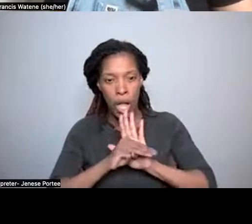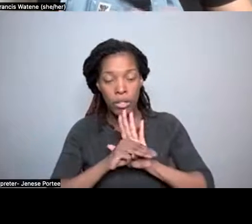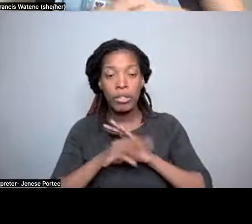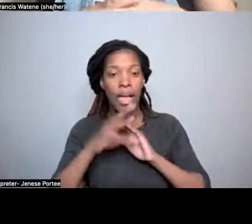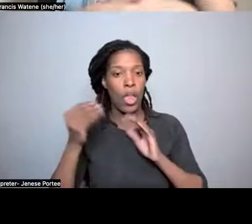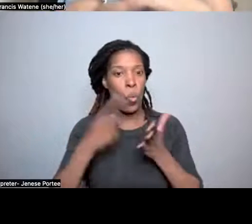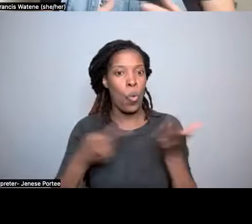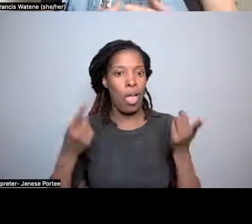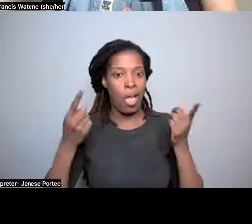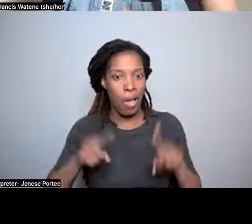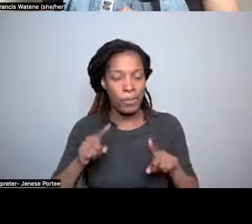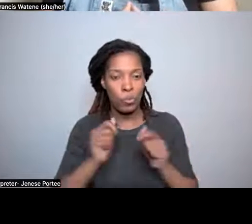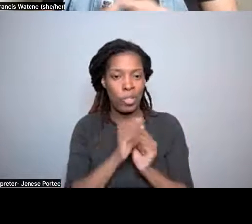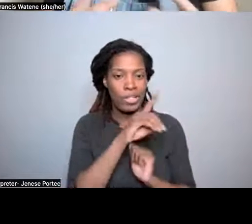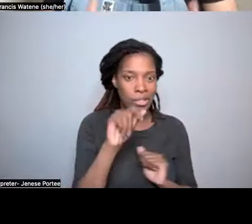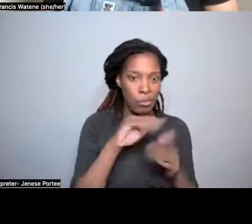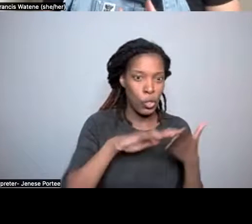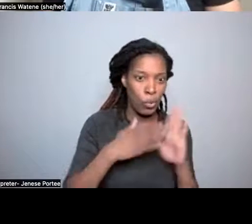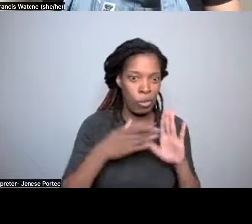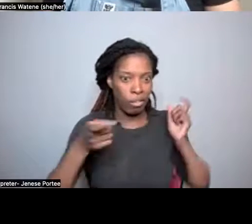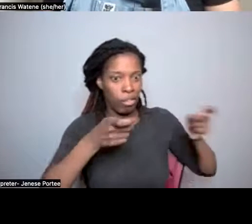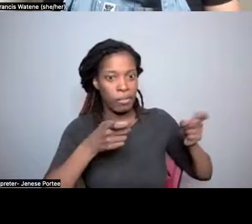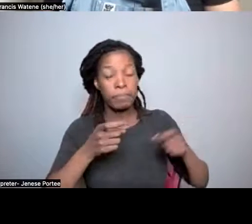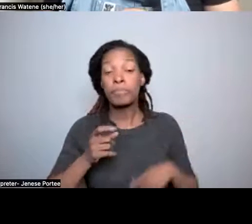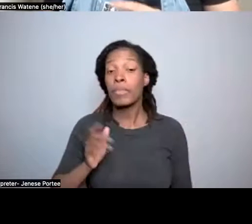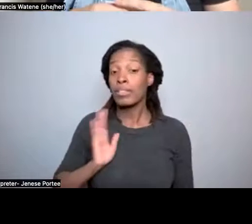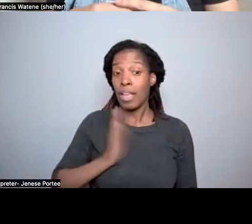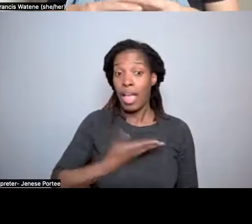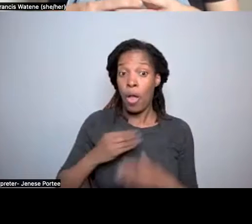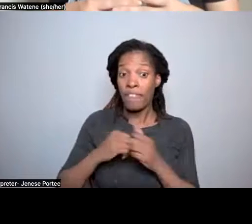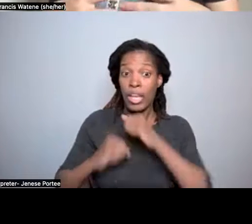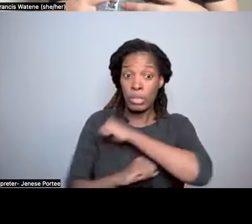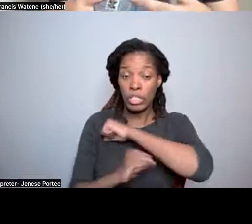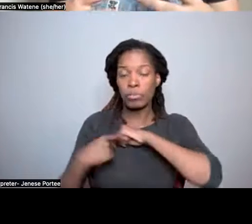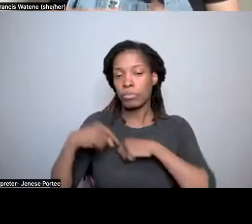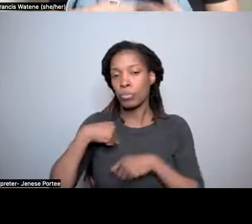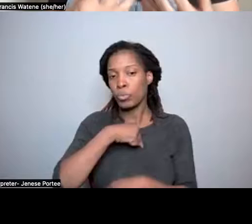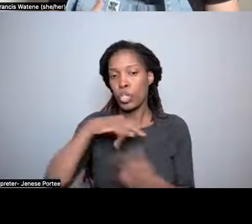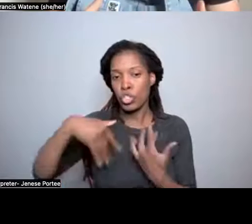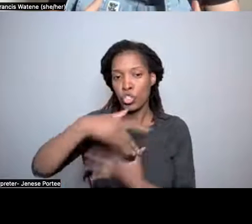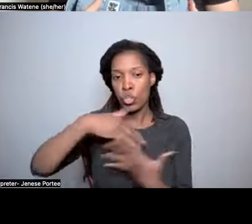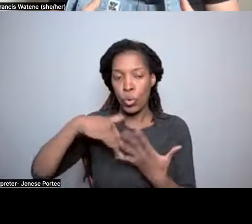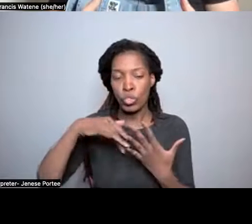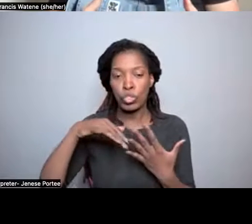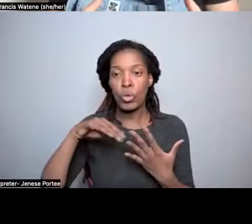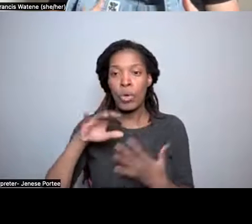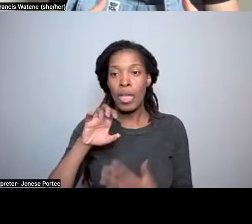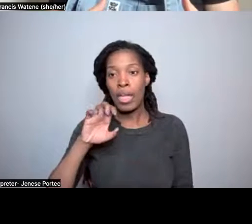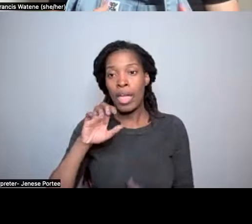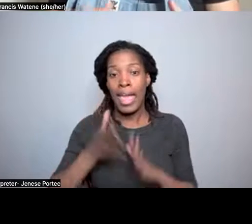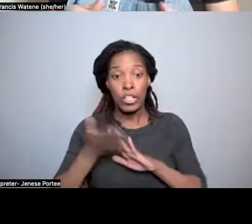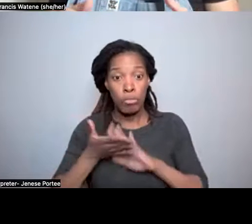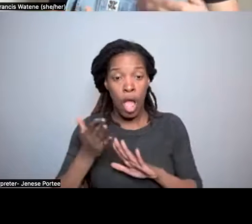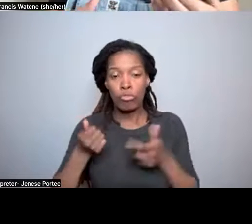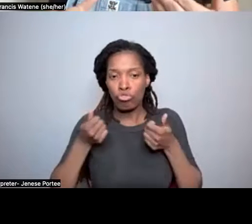community. So with the Lucy Foundation, we're a social enterprise where we are trying to become financially